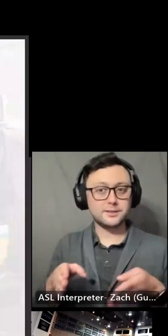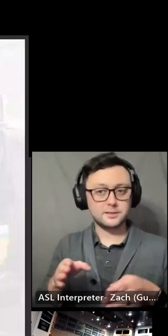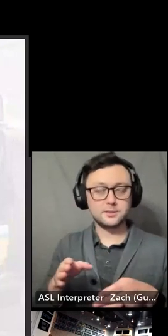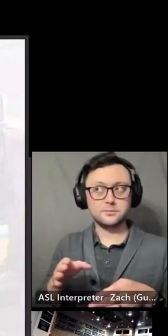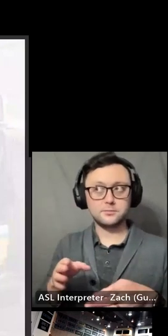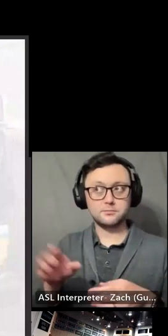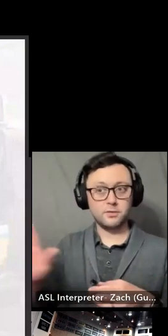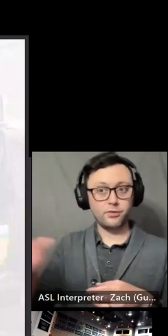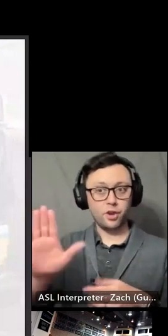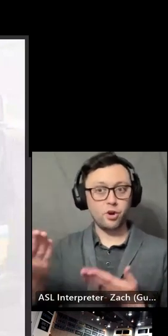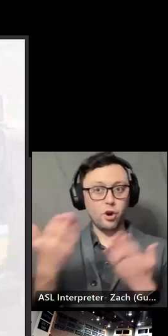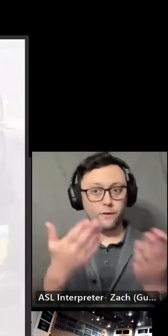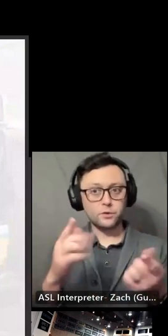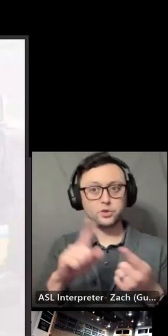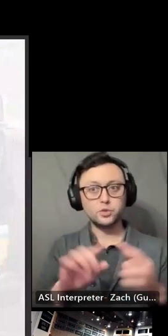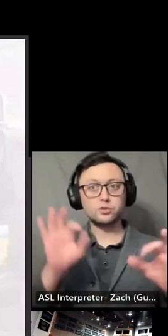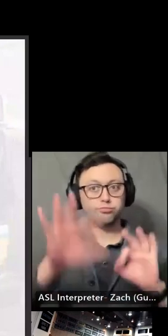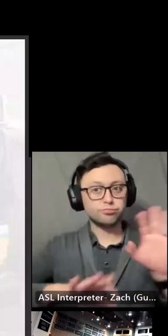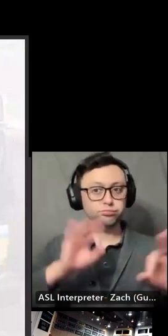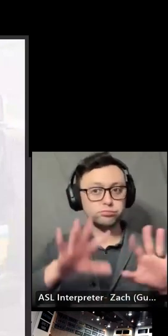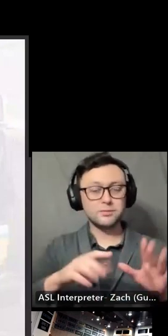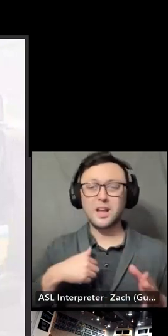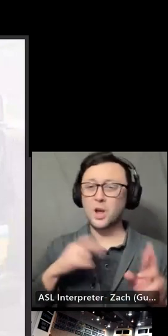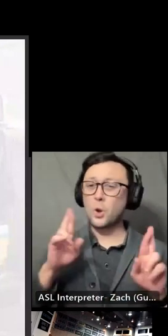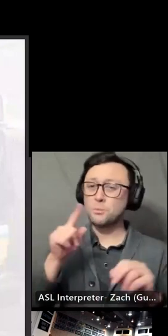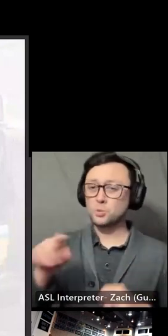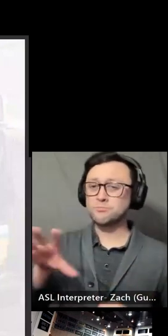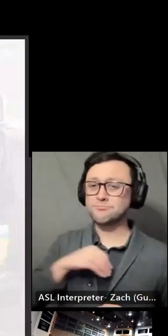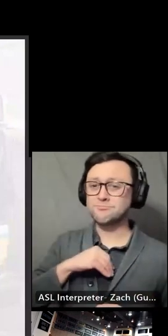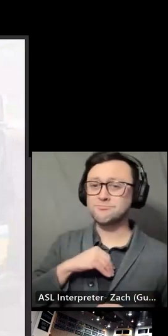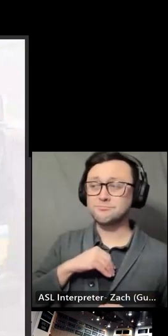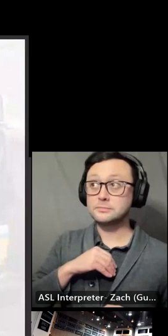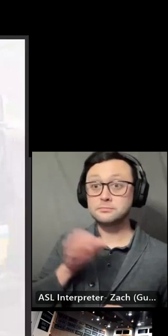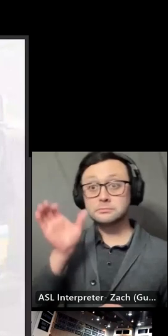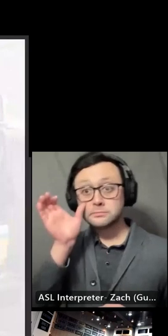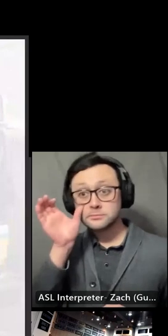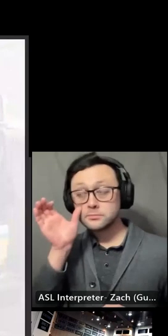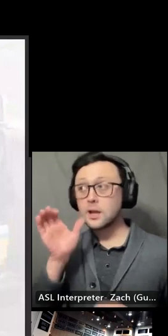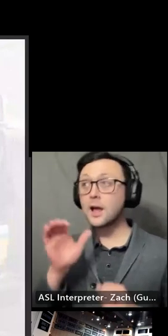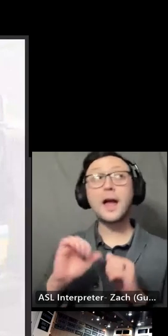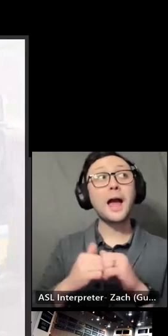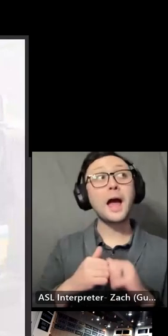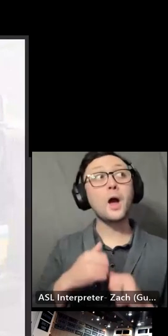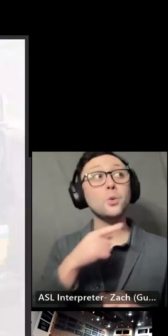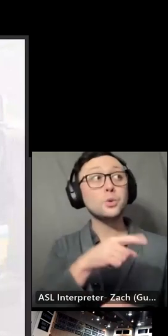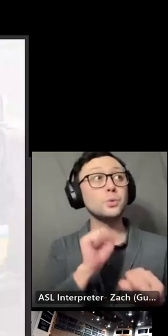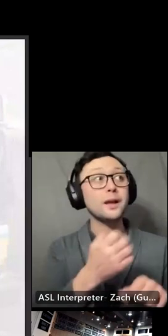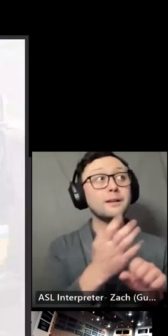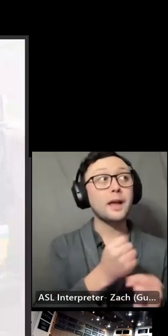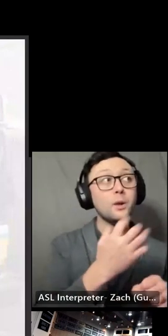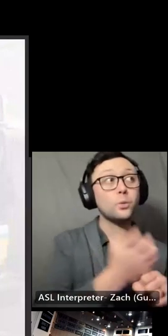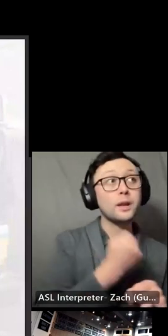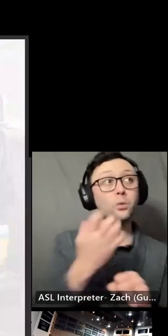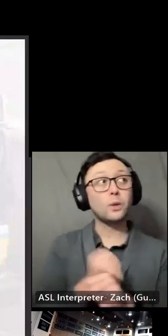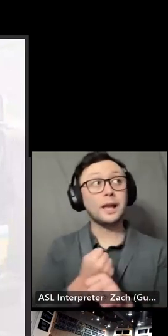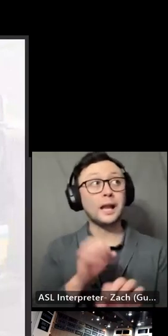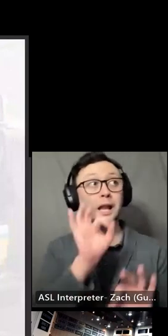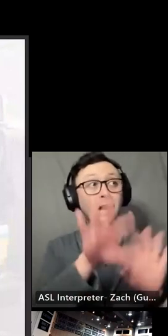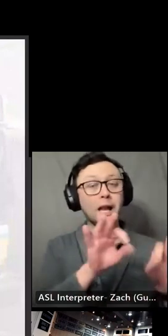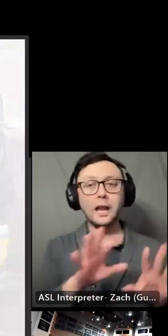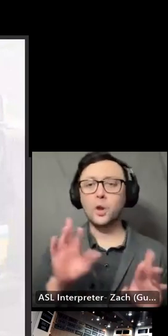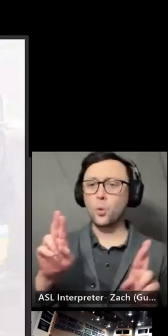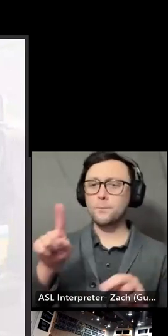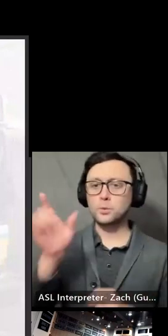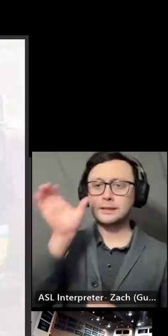offer to maybe say, hey, we have some ideas how you could get a win-win here. And I